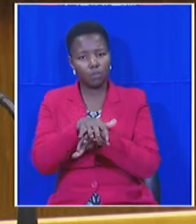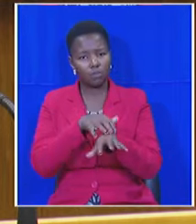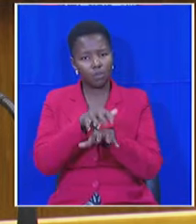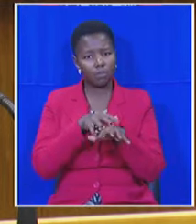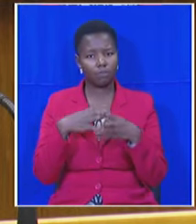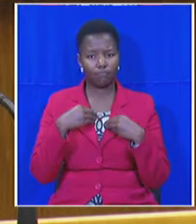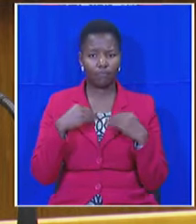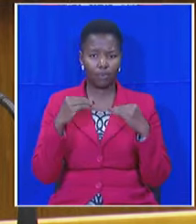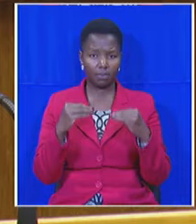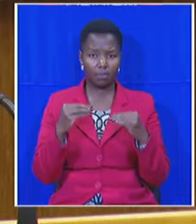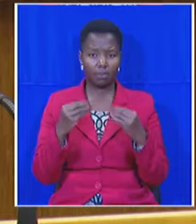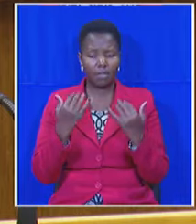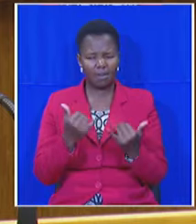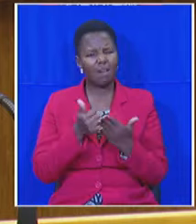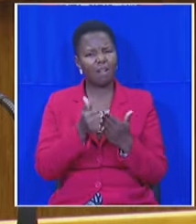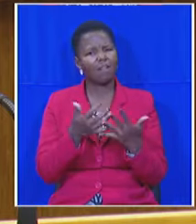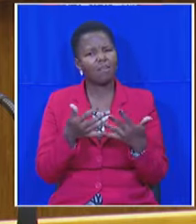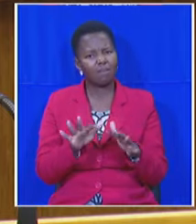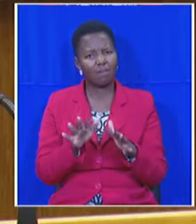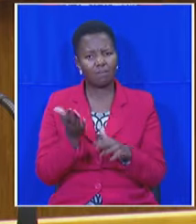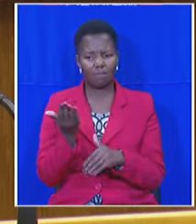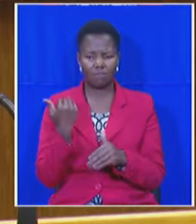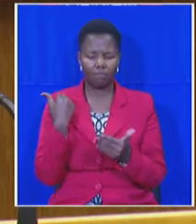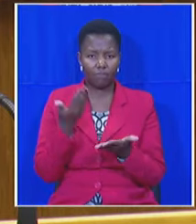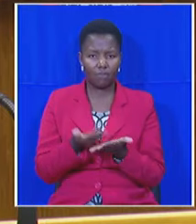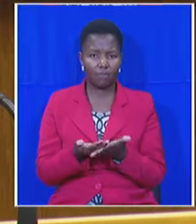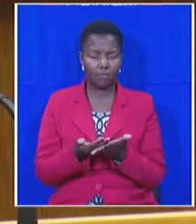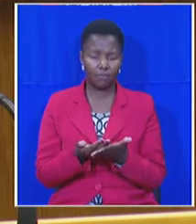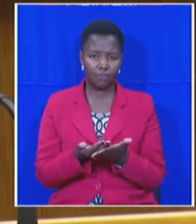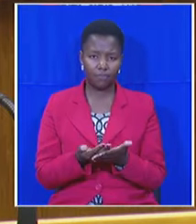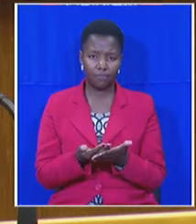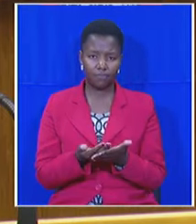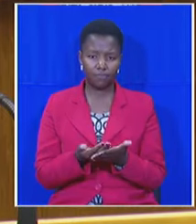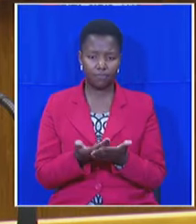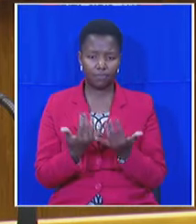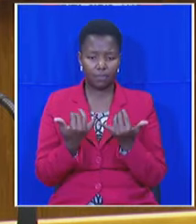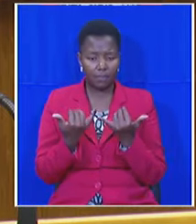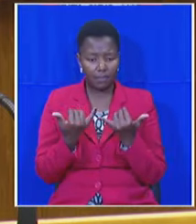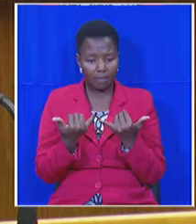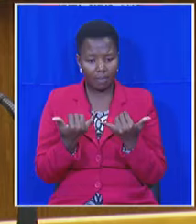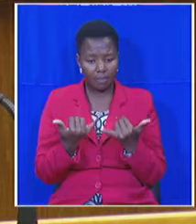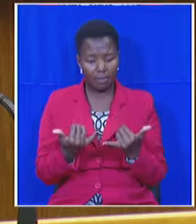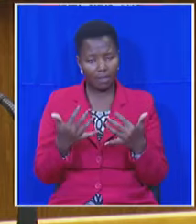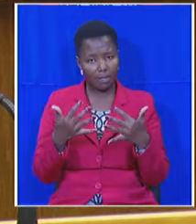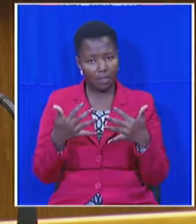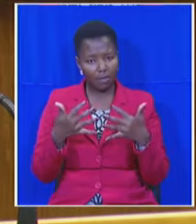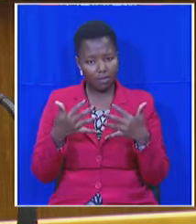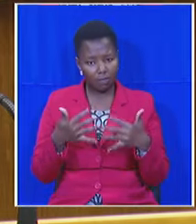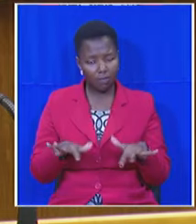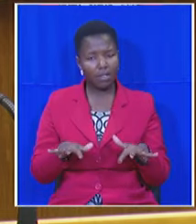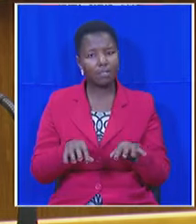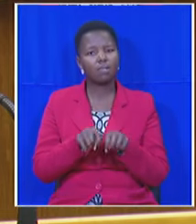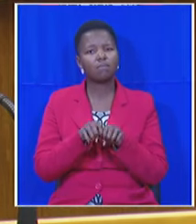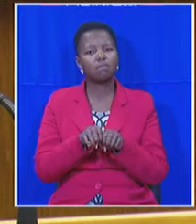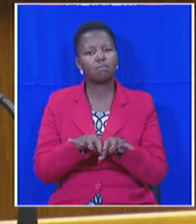mo ra bolela gore ARC e kgonne go tšweletša peu ye e leng gore e tlo kgona go lwantšhana le komelelo ya